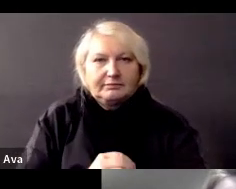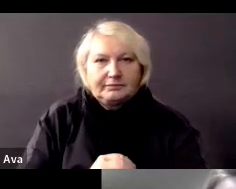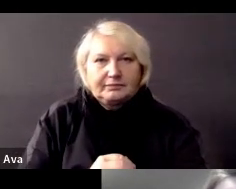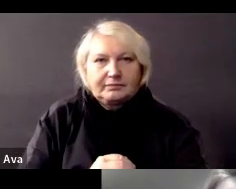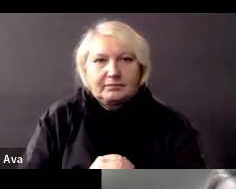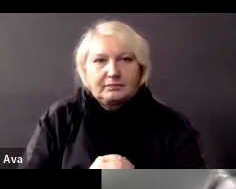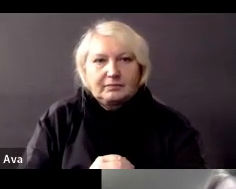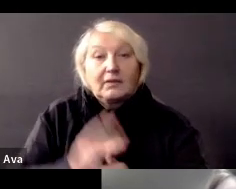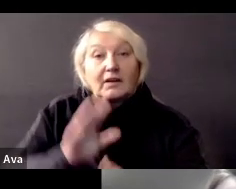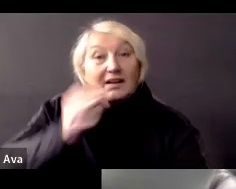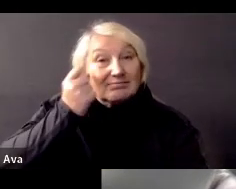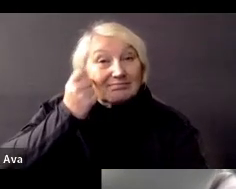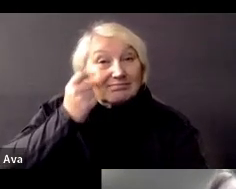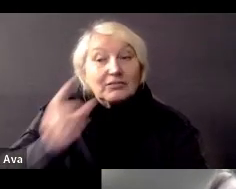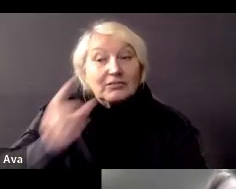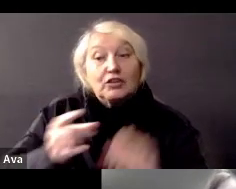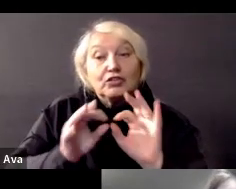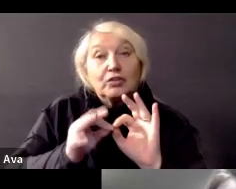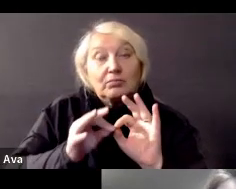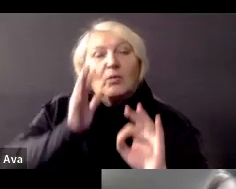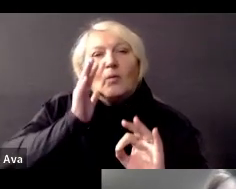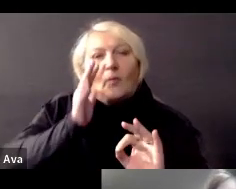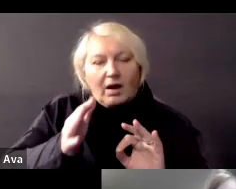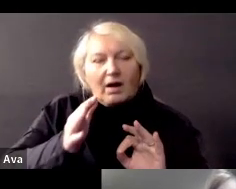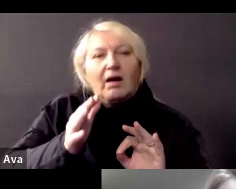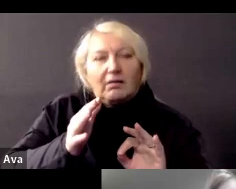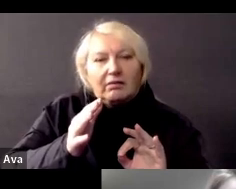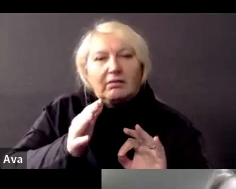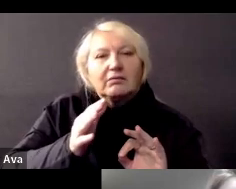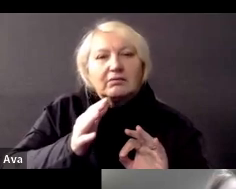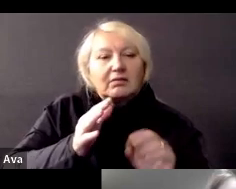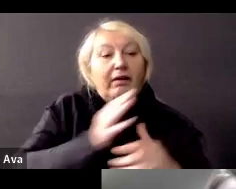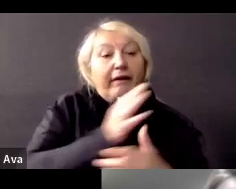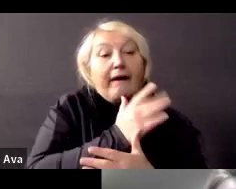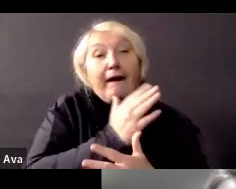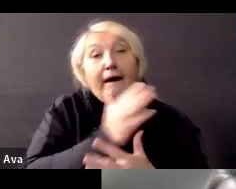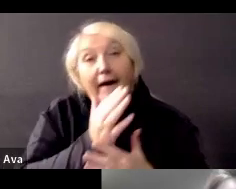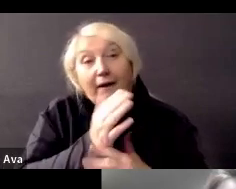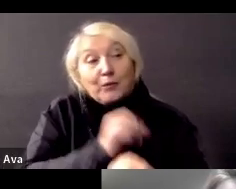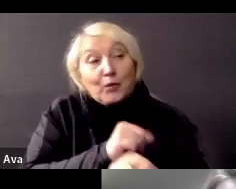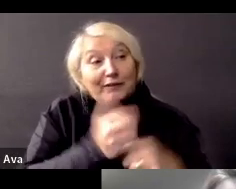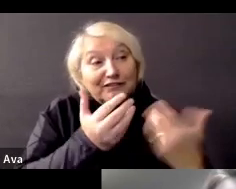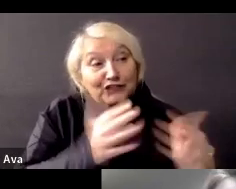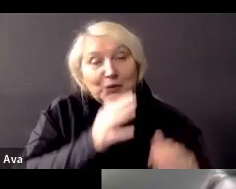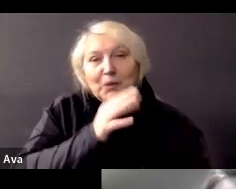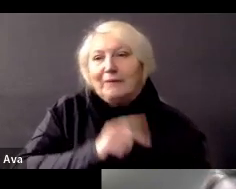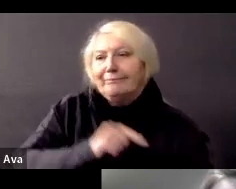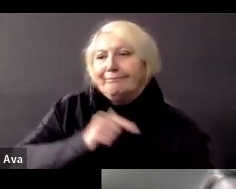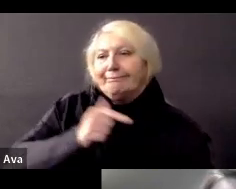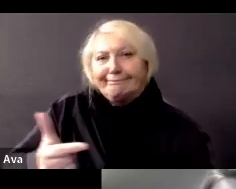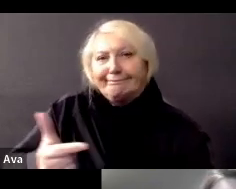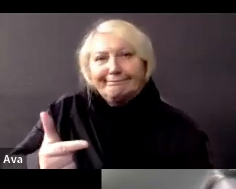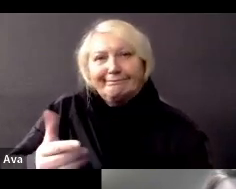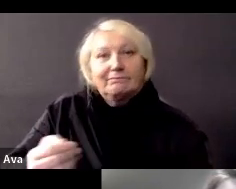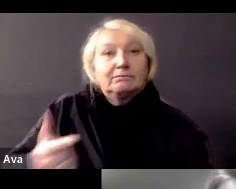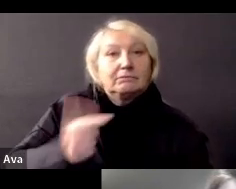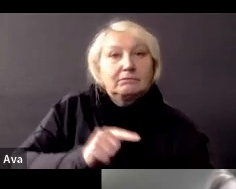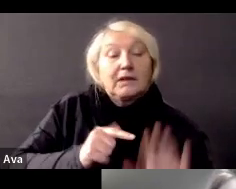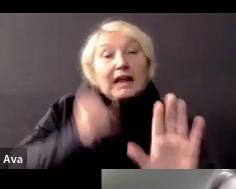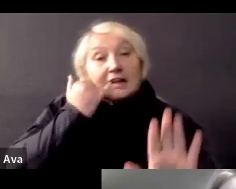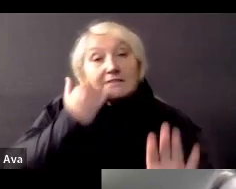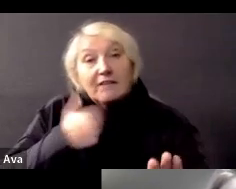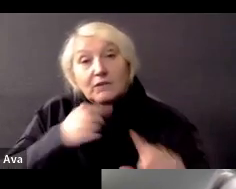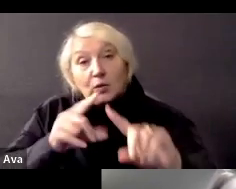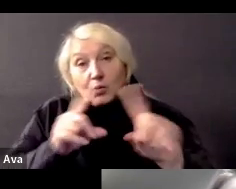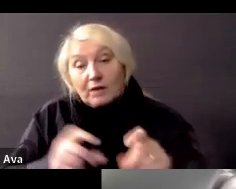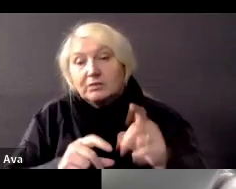Please note that the interpreters will be switching periodically. If you wish to ask a question, click the chat button on your